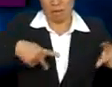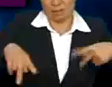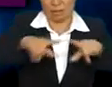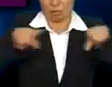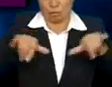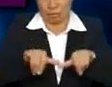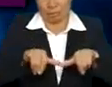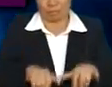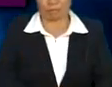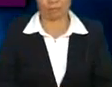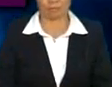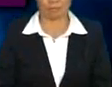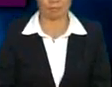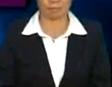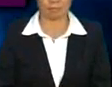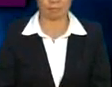Plastic ruler.